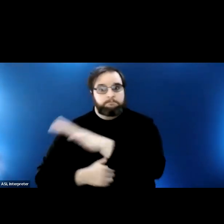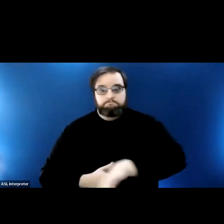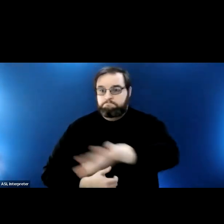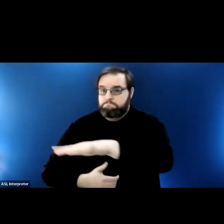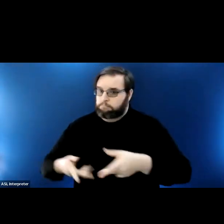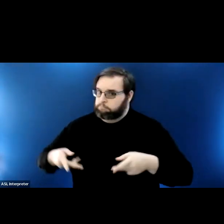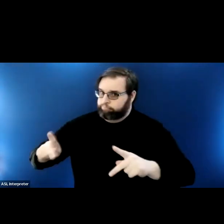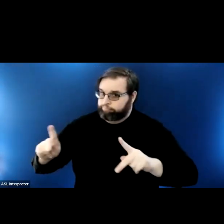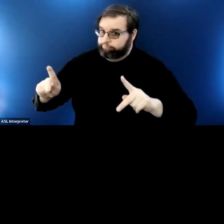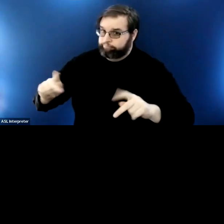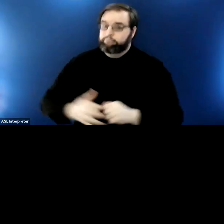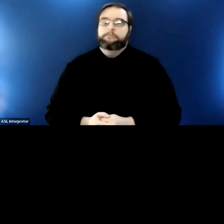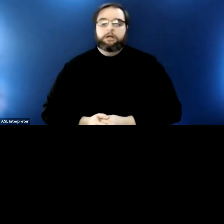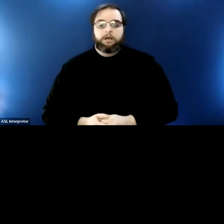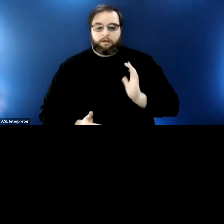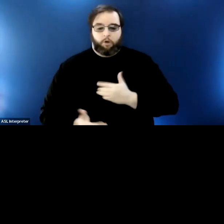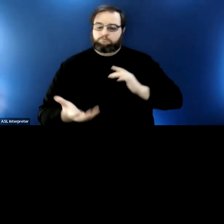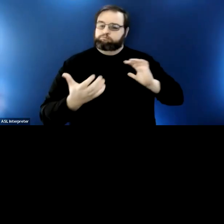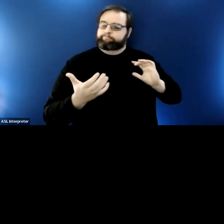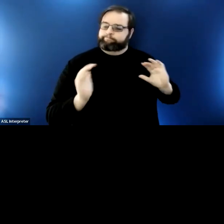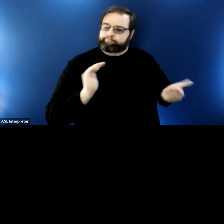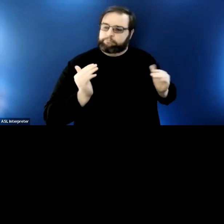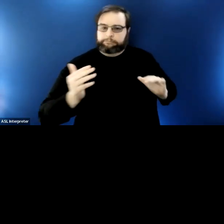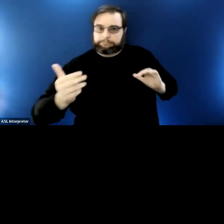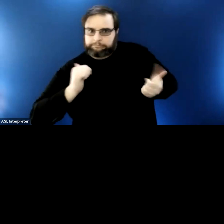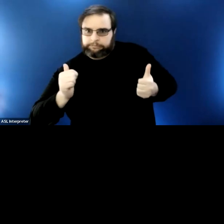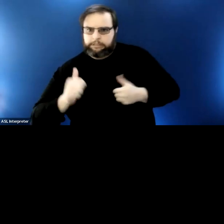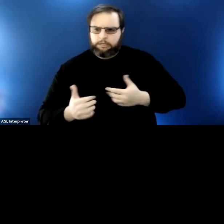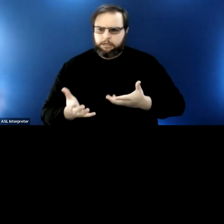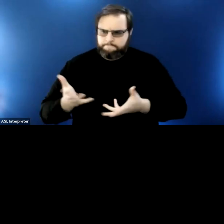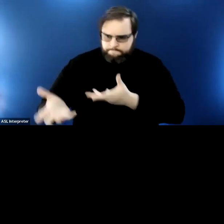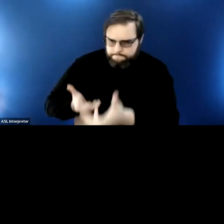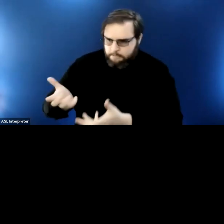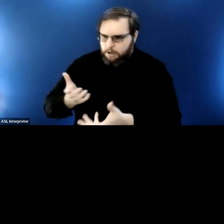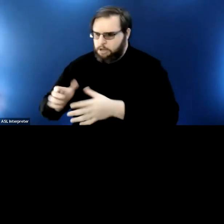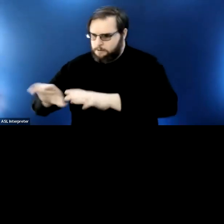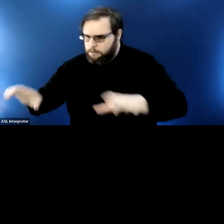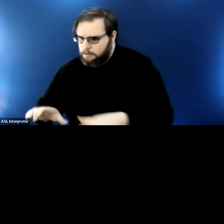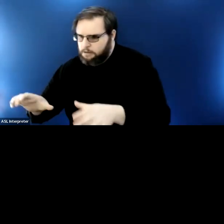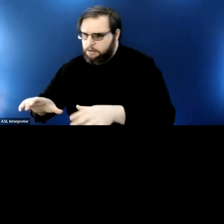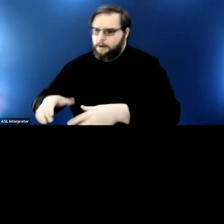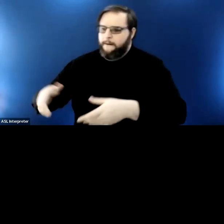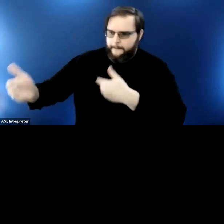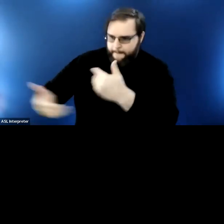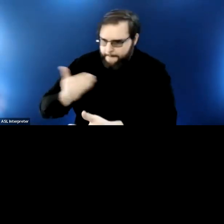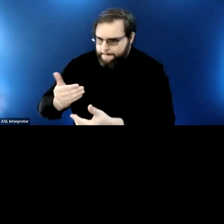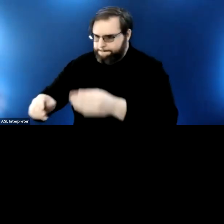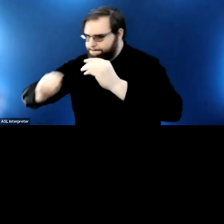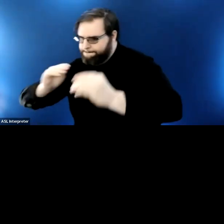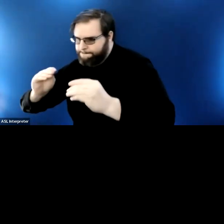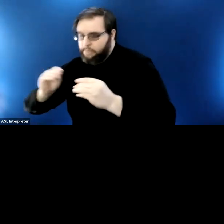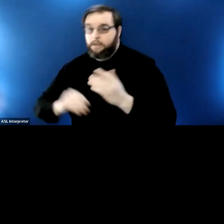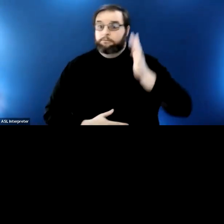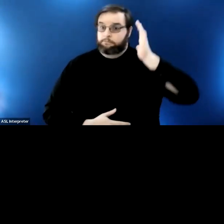competitiveness depends on how well we nurture, embrace, and optimize that talent. Our future demands that we